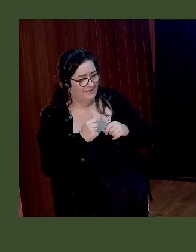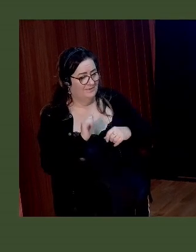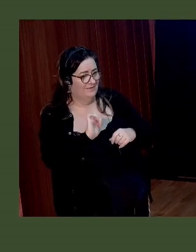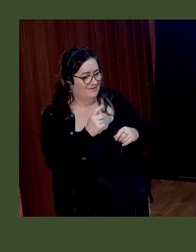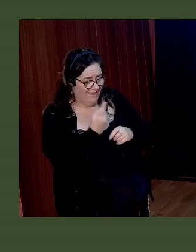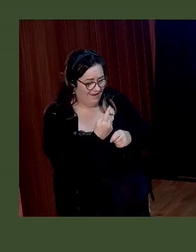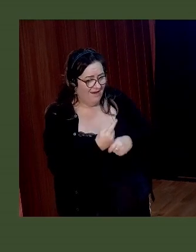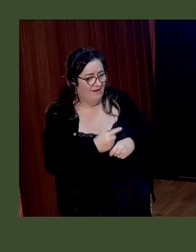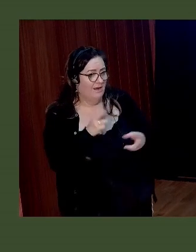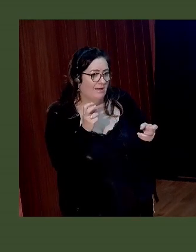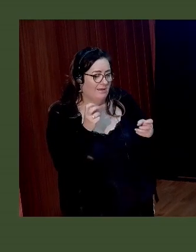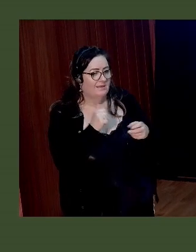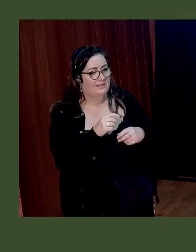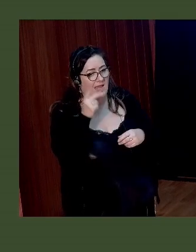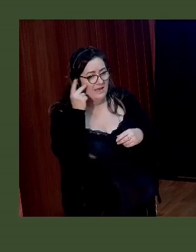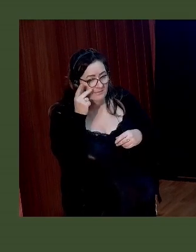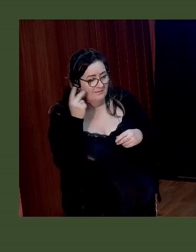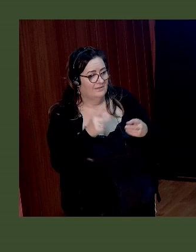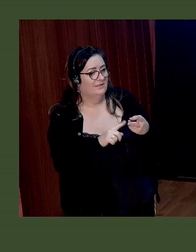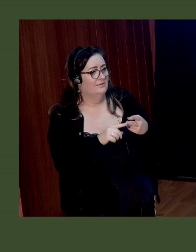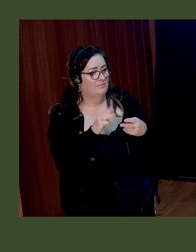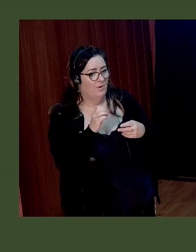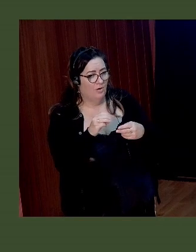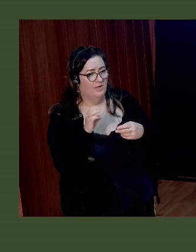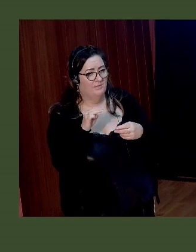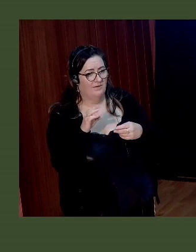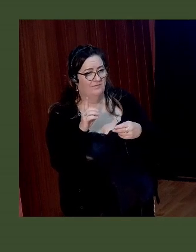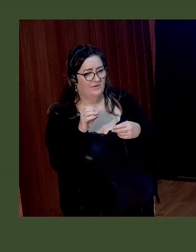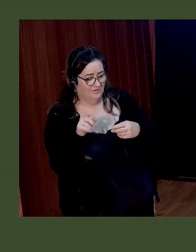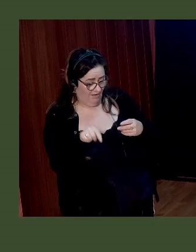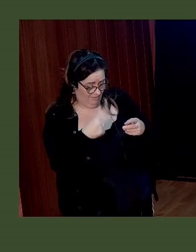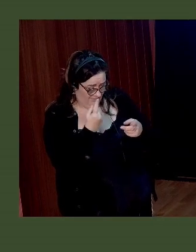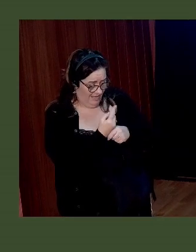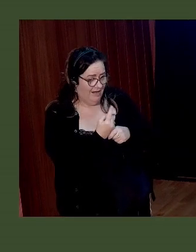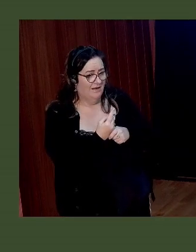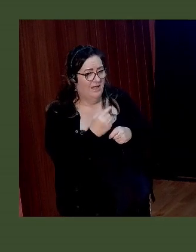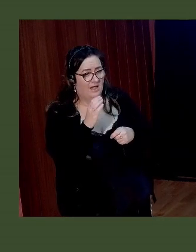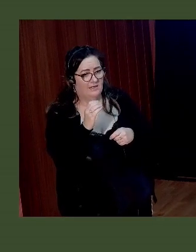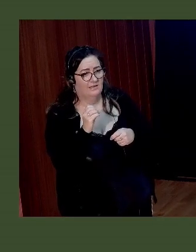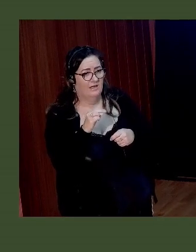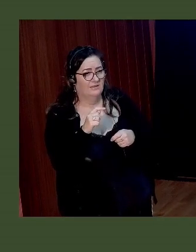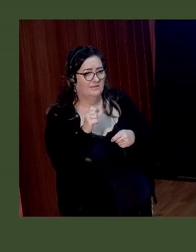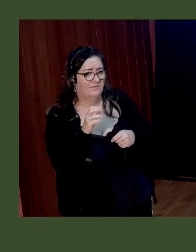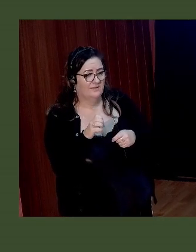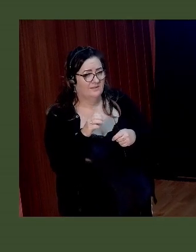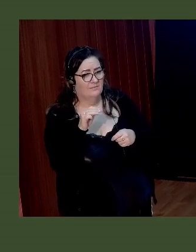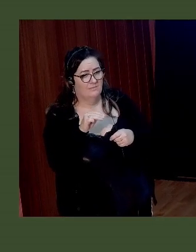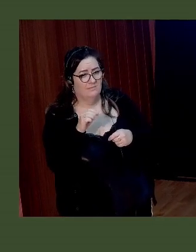husband, Eamon de Valera, Porrick McPherson Shkolena, and Constance Markovitz.